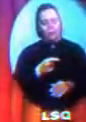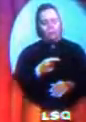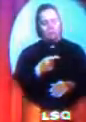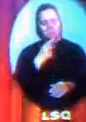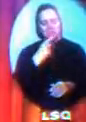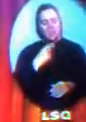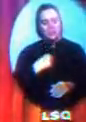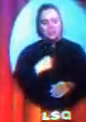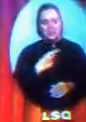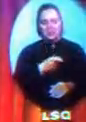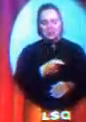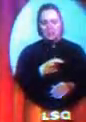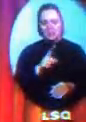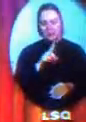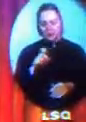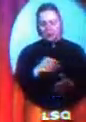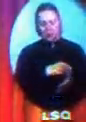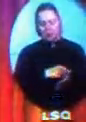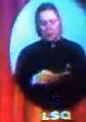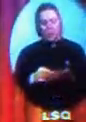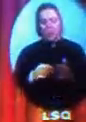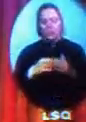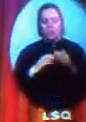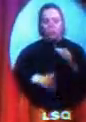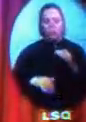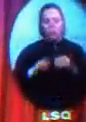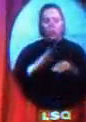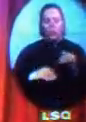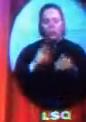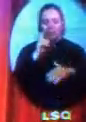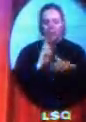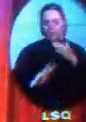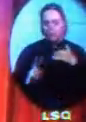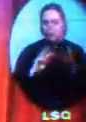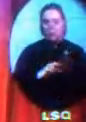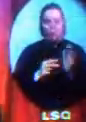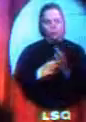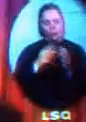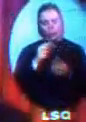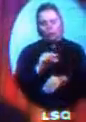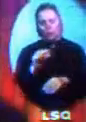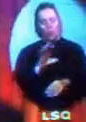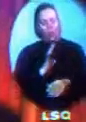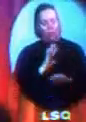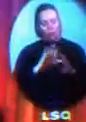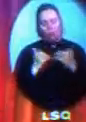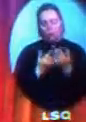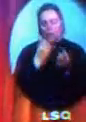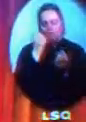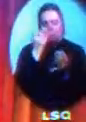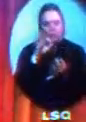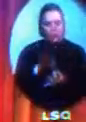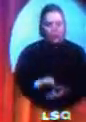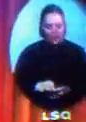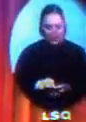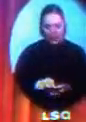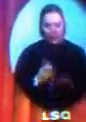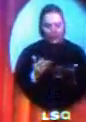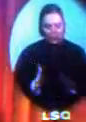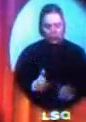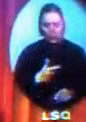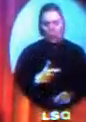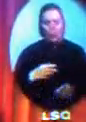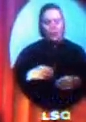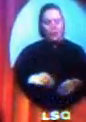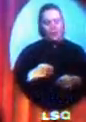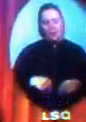million is under budget, in fact. That means that they have the full details now. So here's where we are, Mr. Speaker. The minister is in contempt of